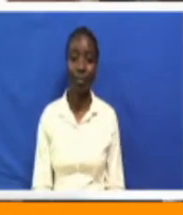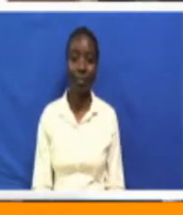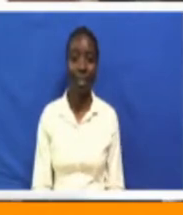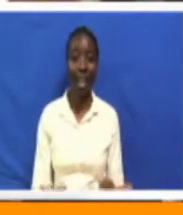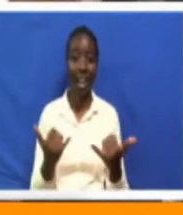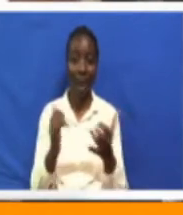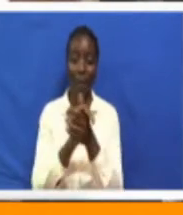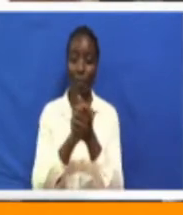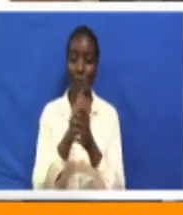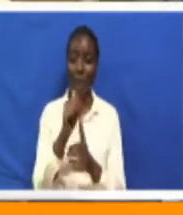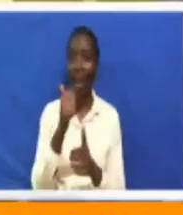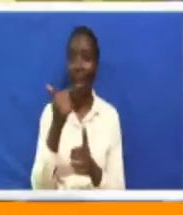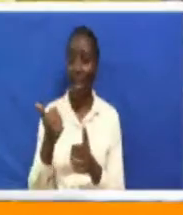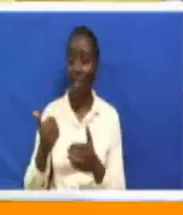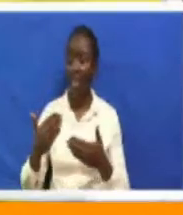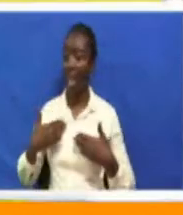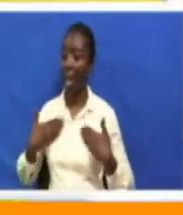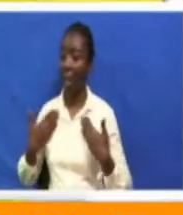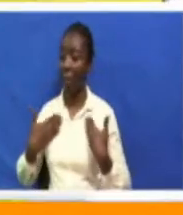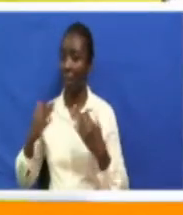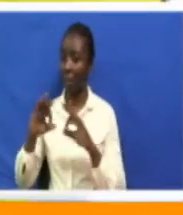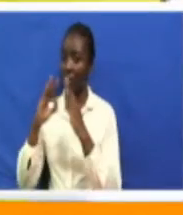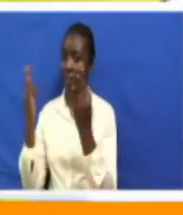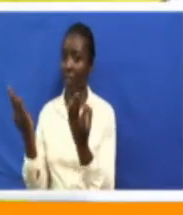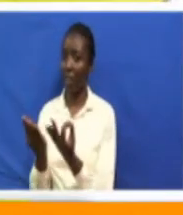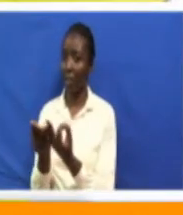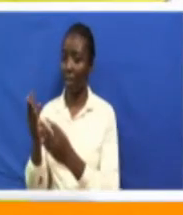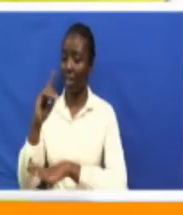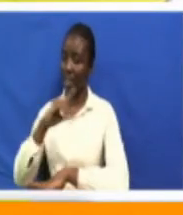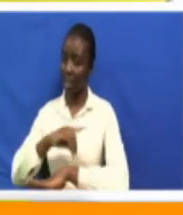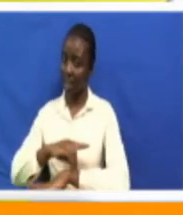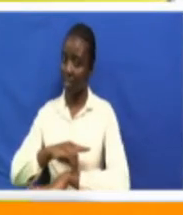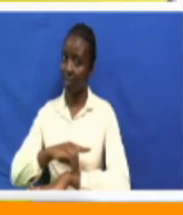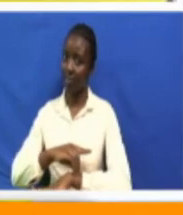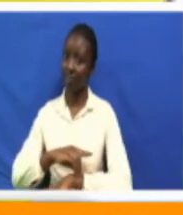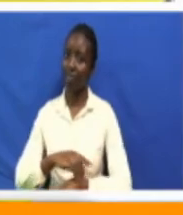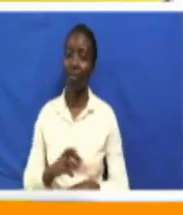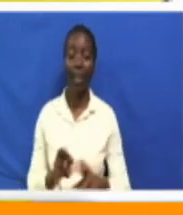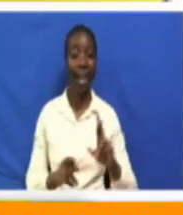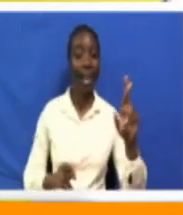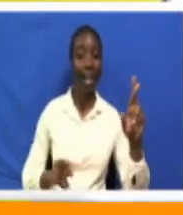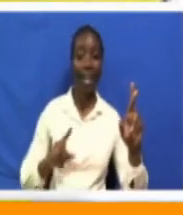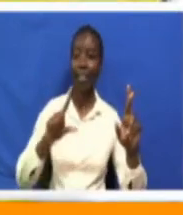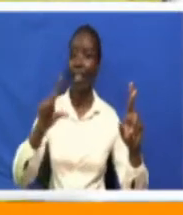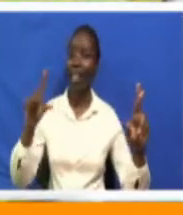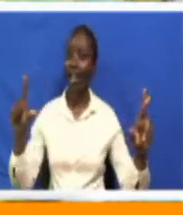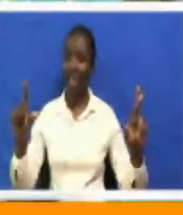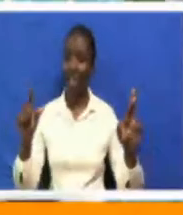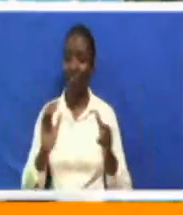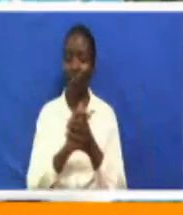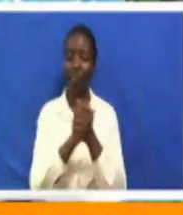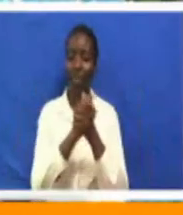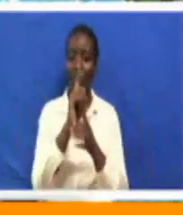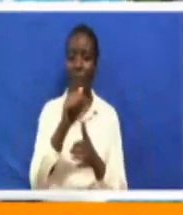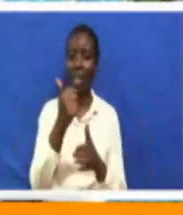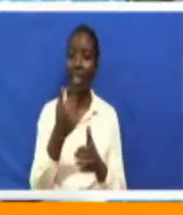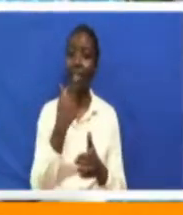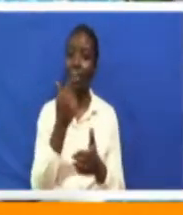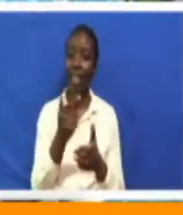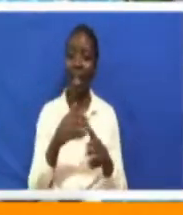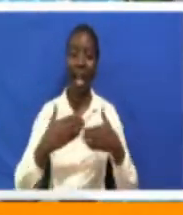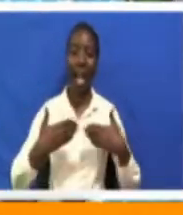or Happy Family Day on your right again Happy Family Day